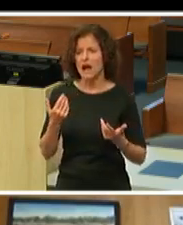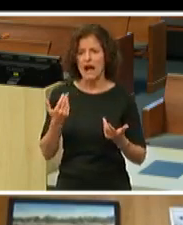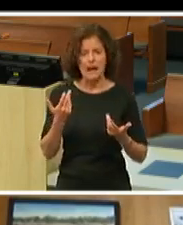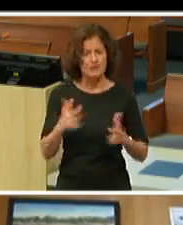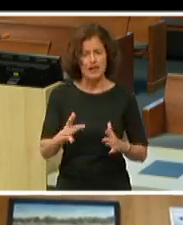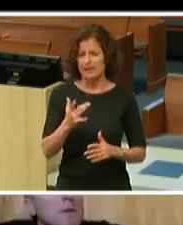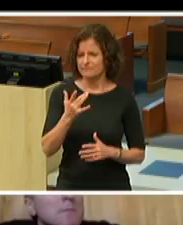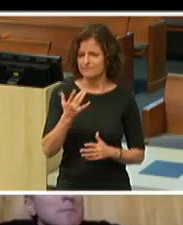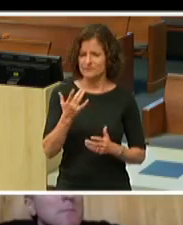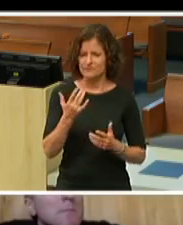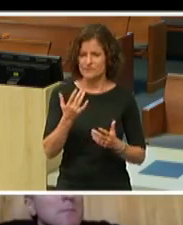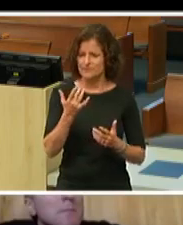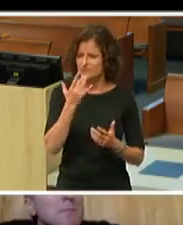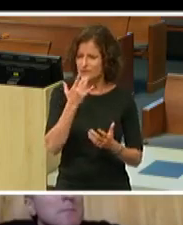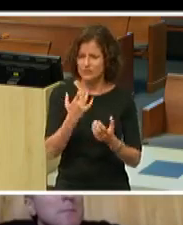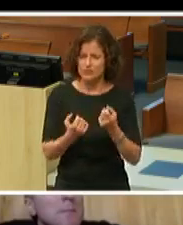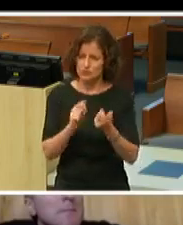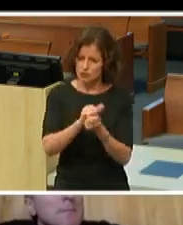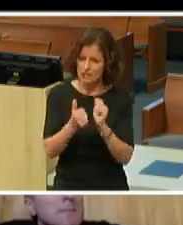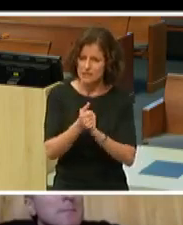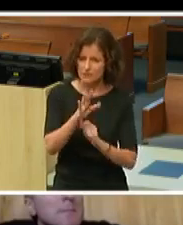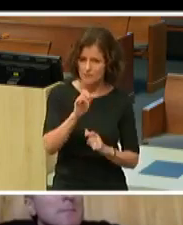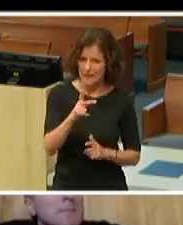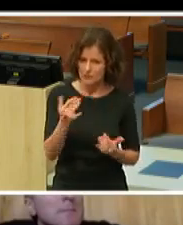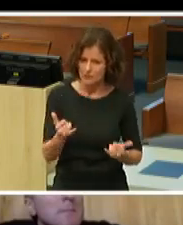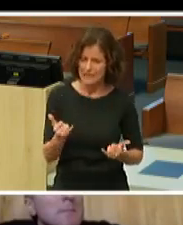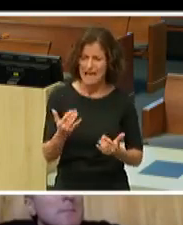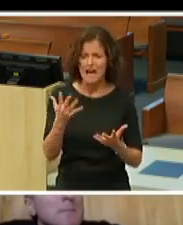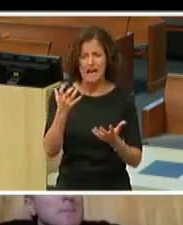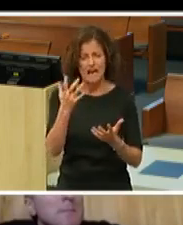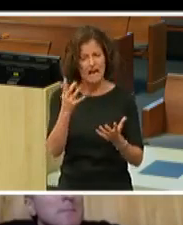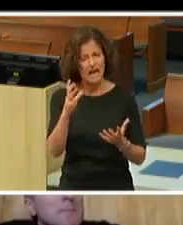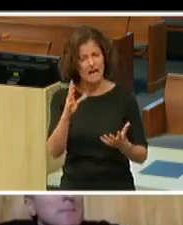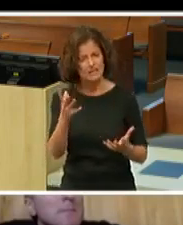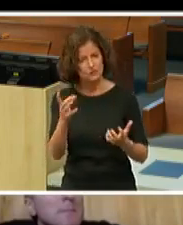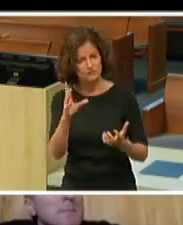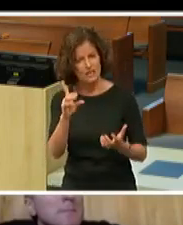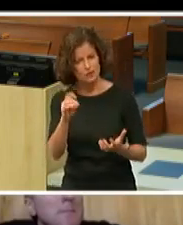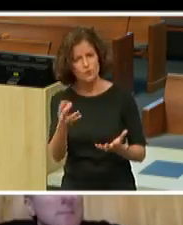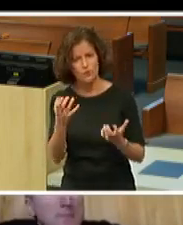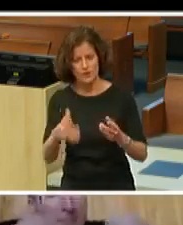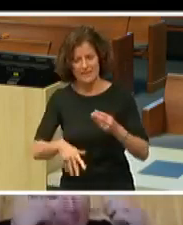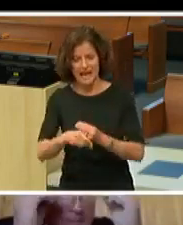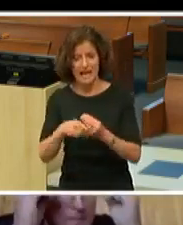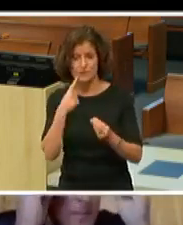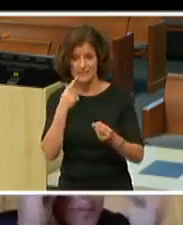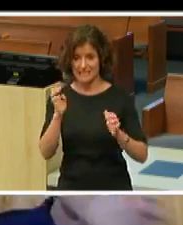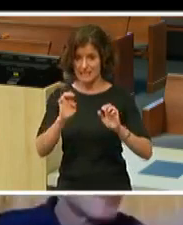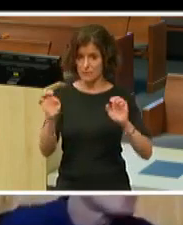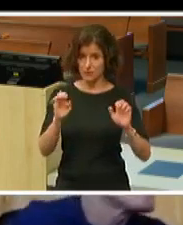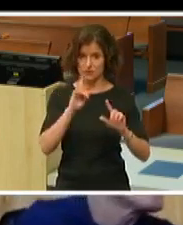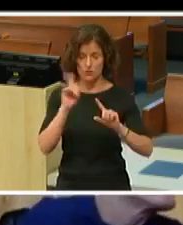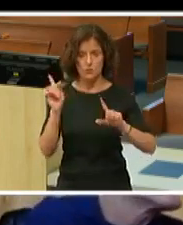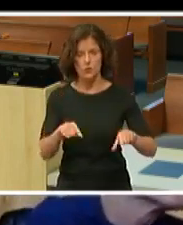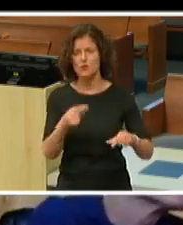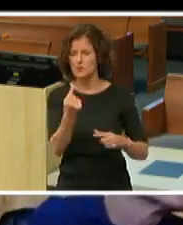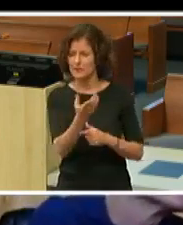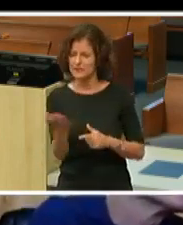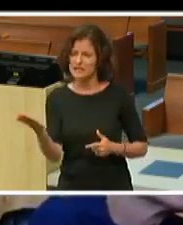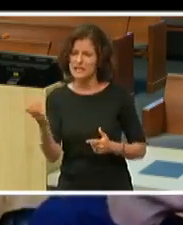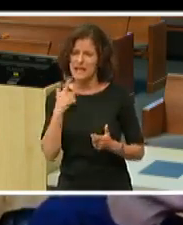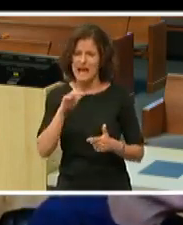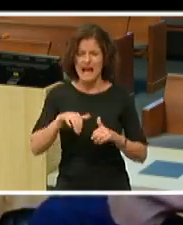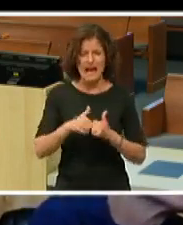now. Let me just say something about how I think this emergency order is